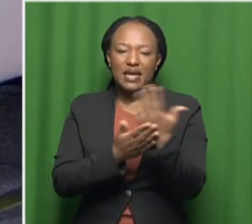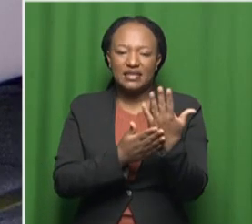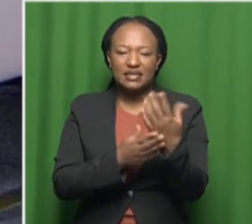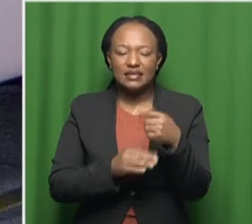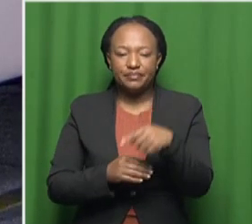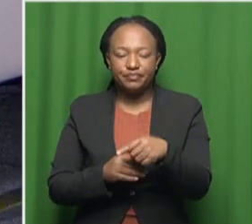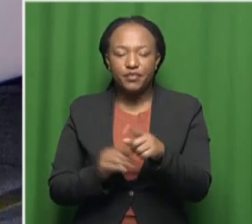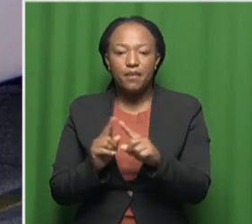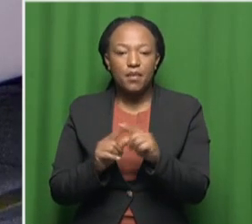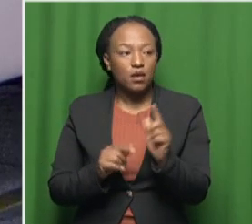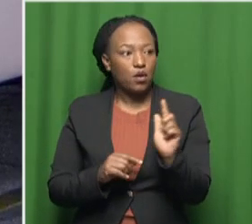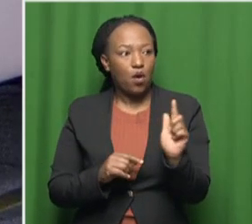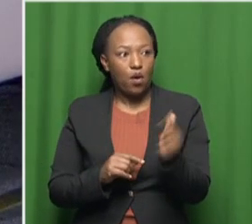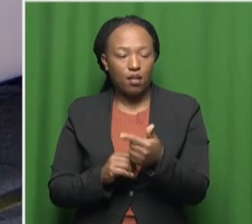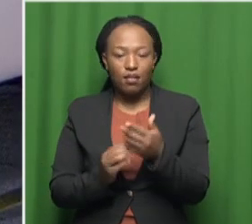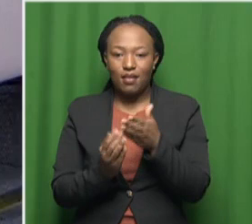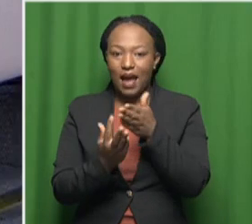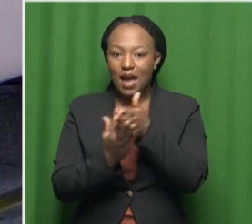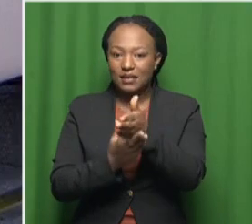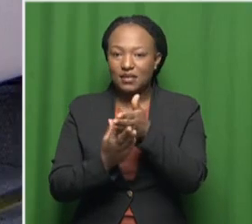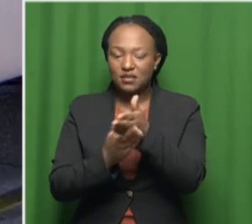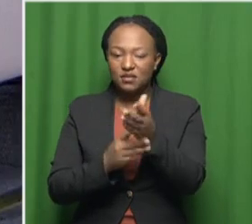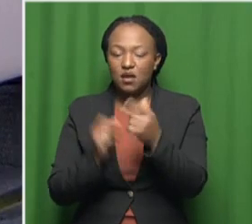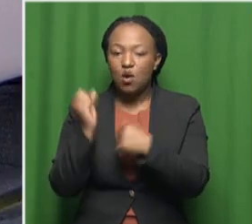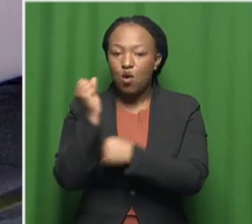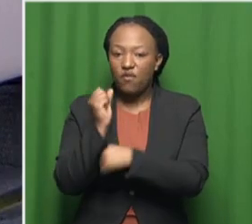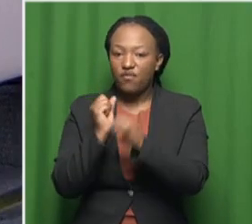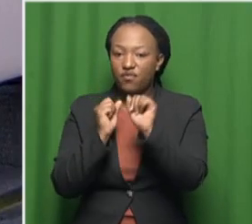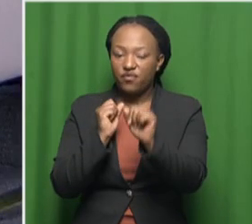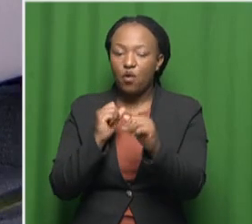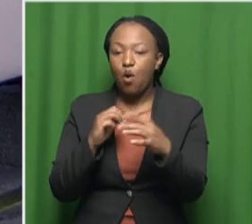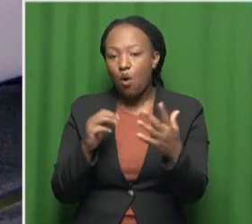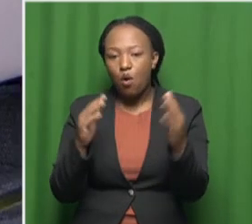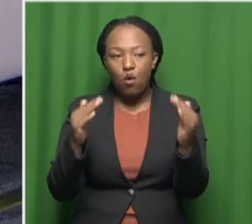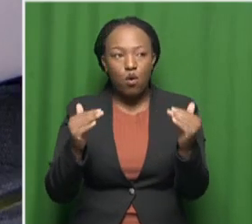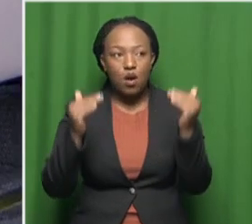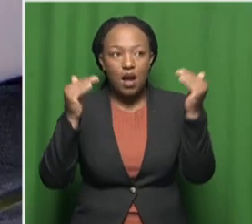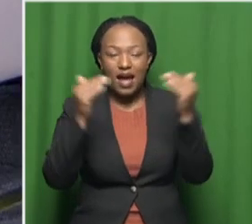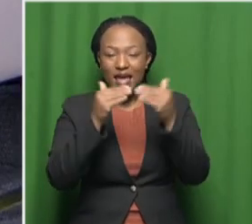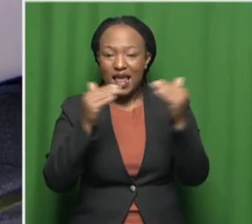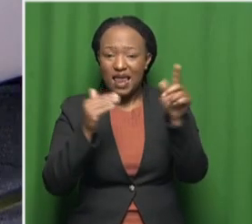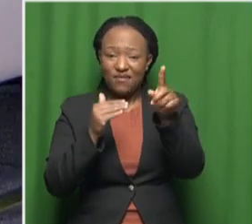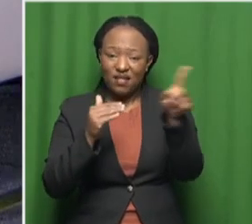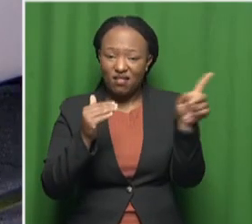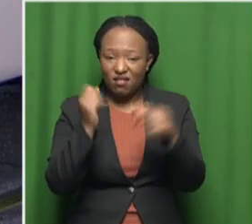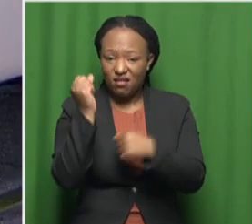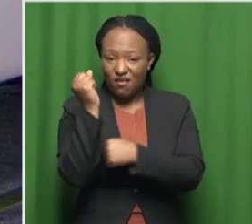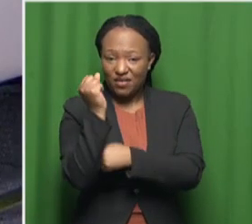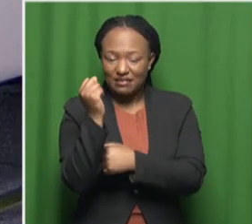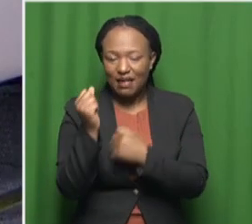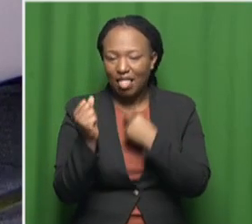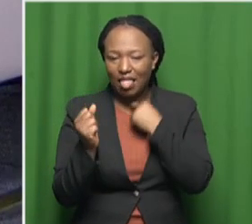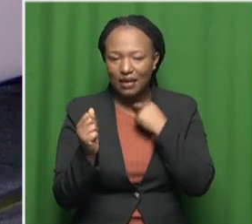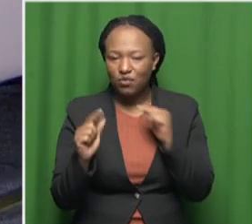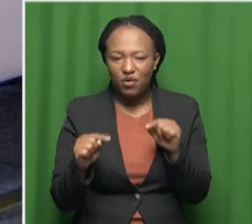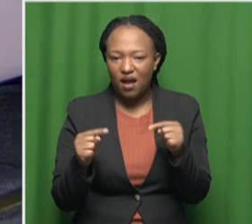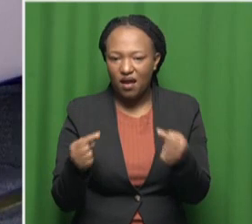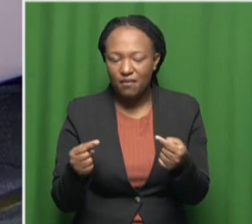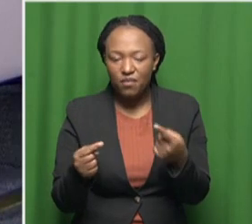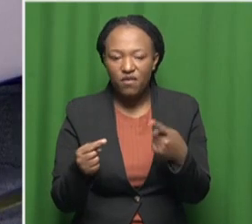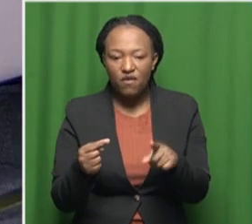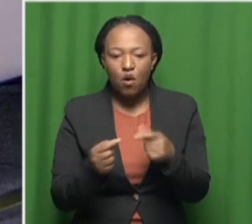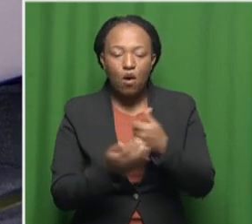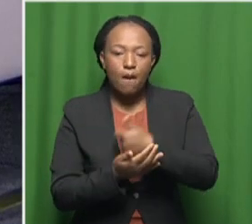able to access your office, let alone higher level officers, with regard to BRICS